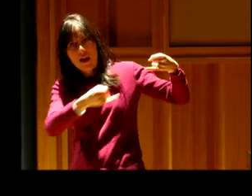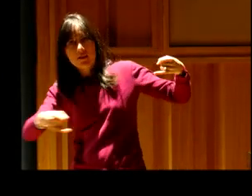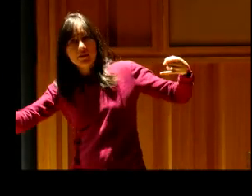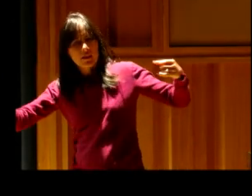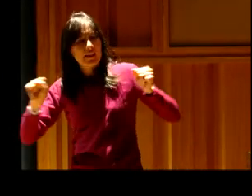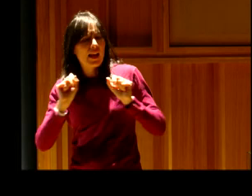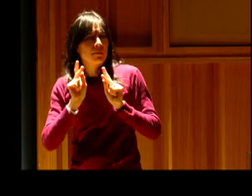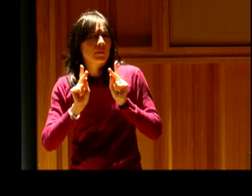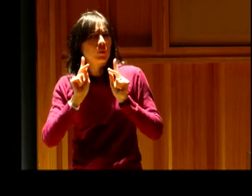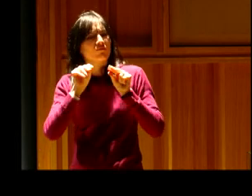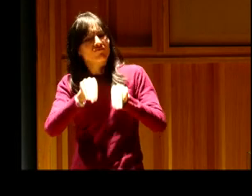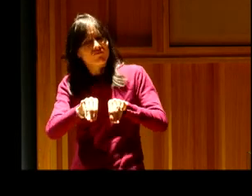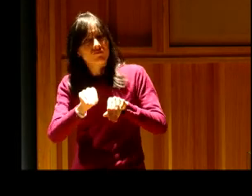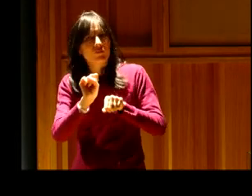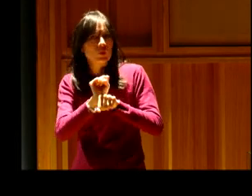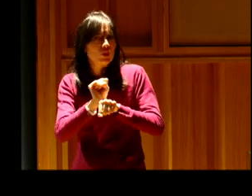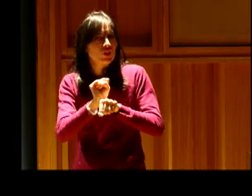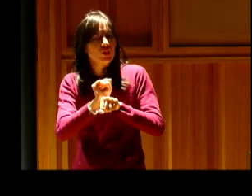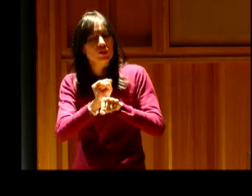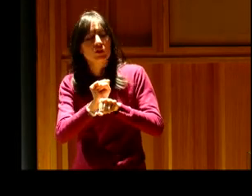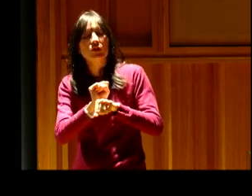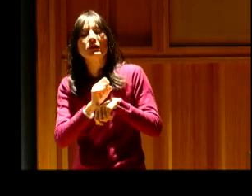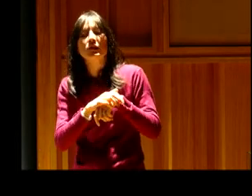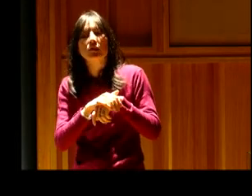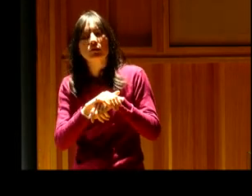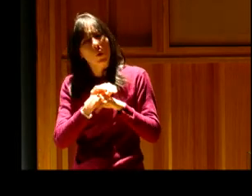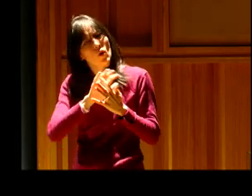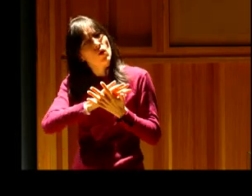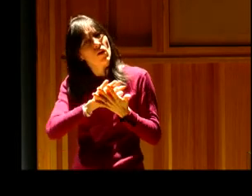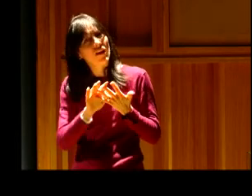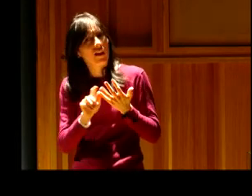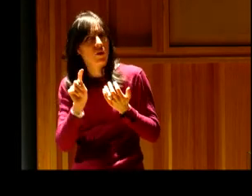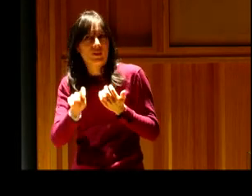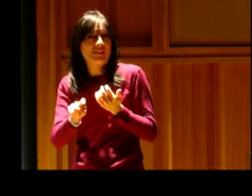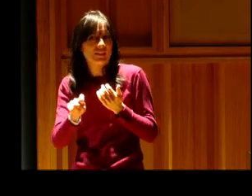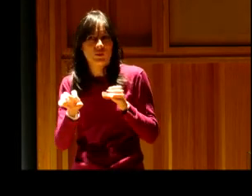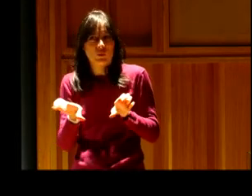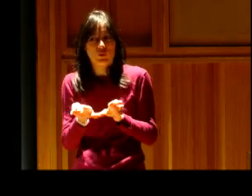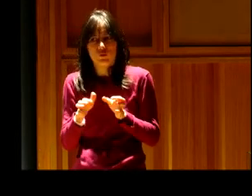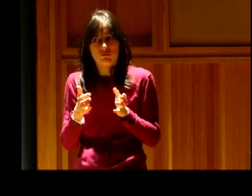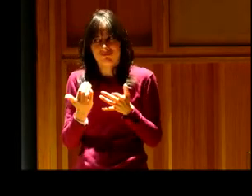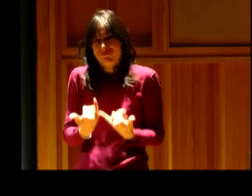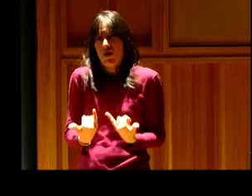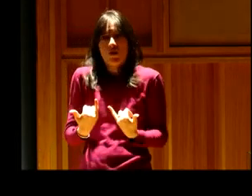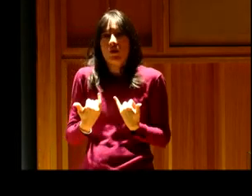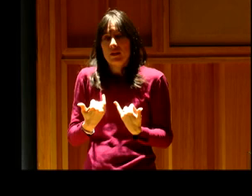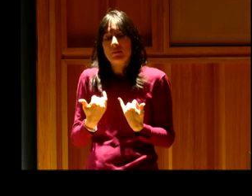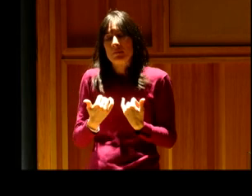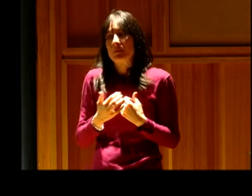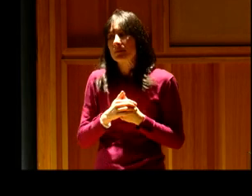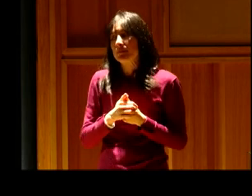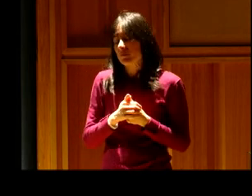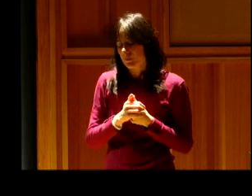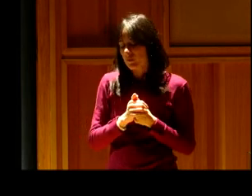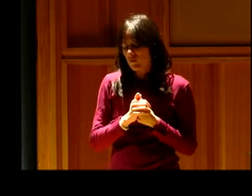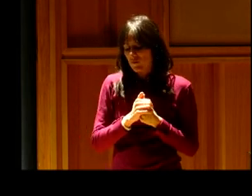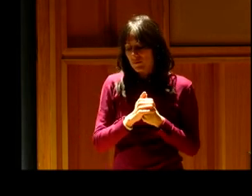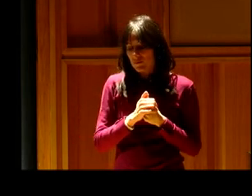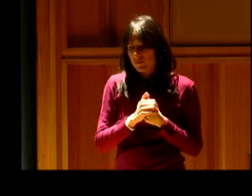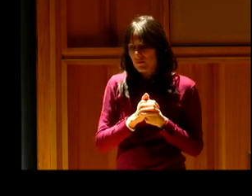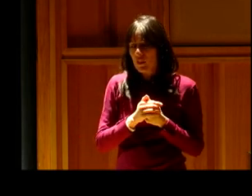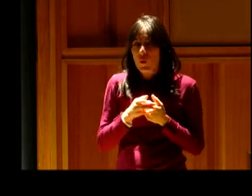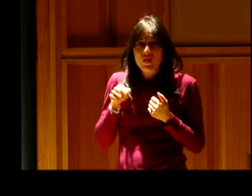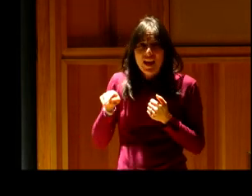So all of these things can and should be done right away. And as I've said many times, this is not